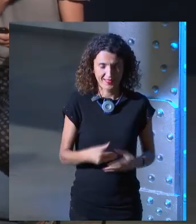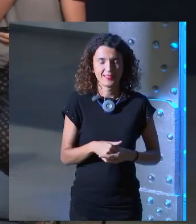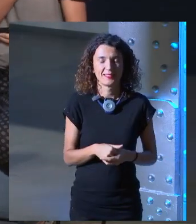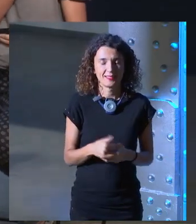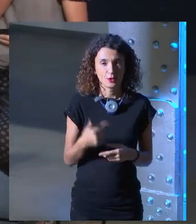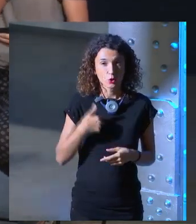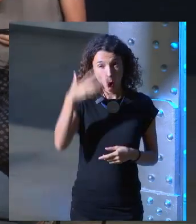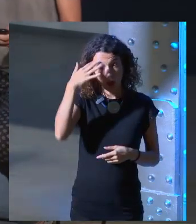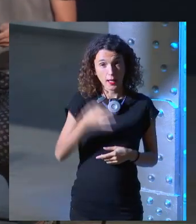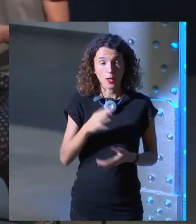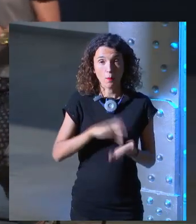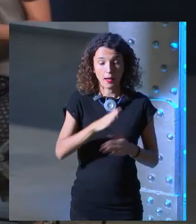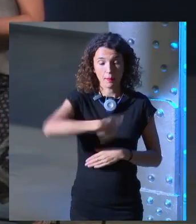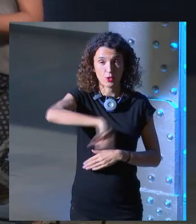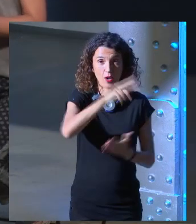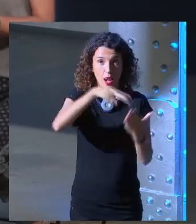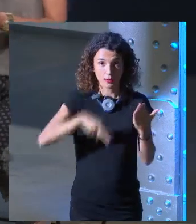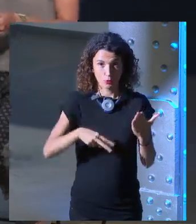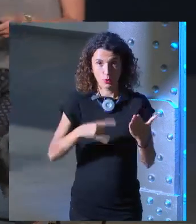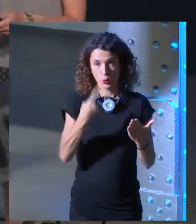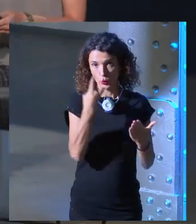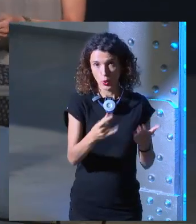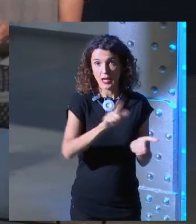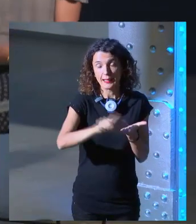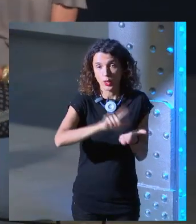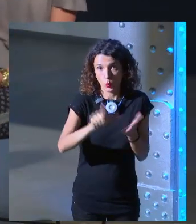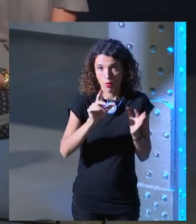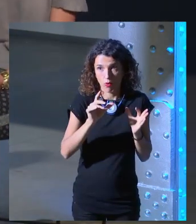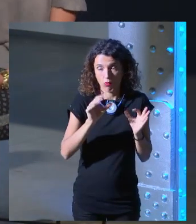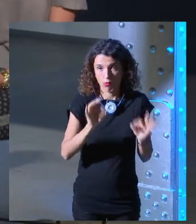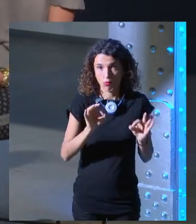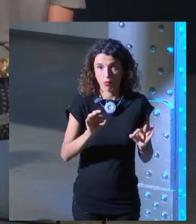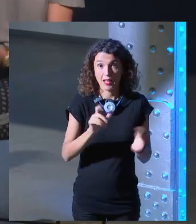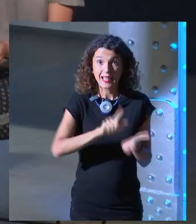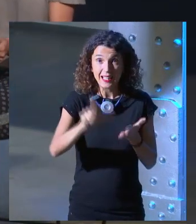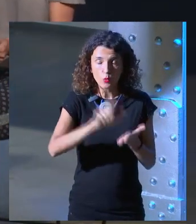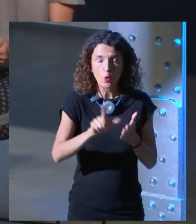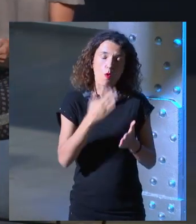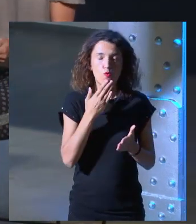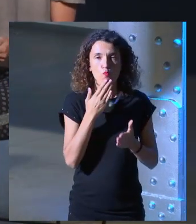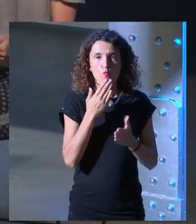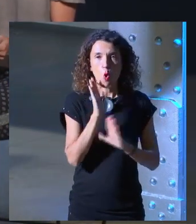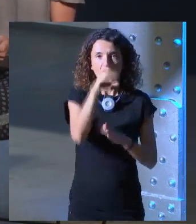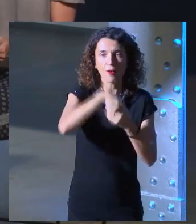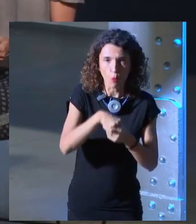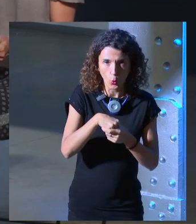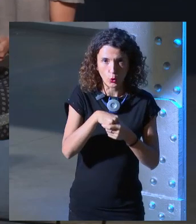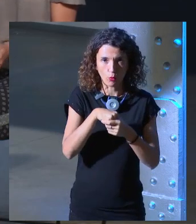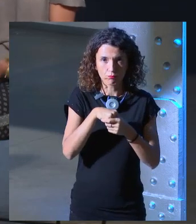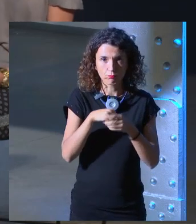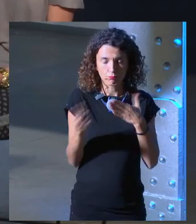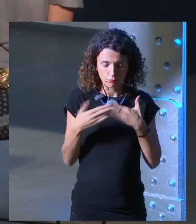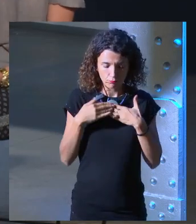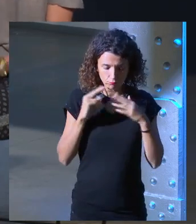context. I think that for the readers who love literature, literature is a shelter